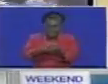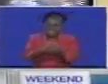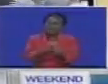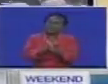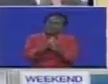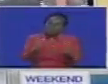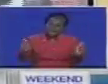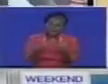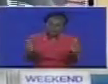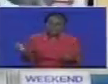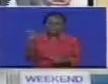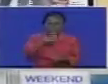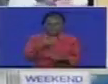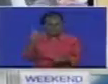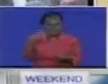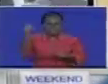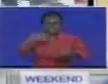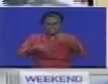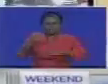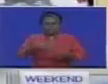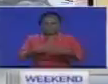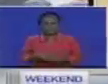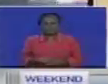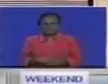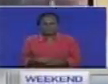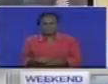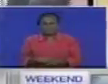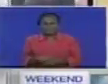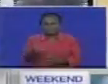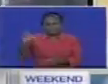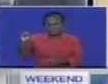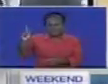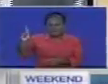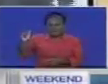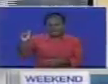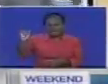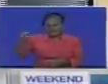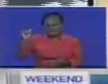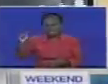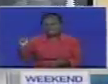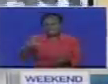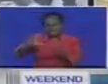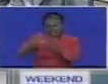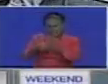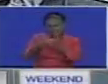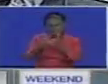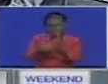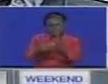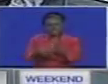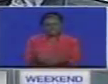a rejuvenation of ODM as a party. We'll come to Sakaja in a moment, but you know, I see you want to make a response. I just want to say